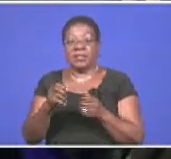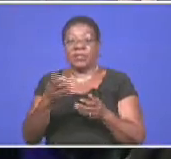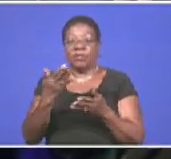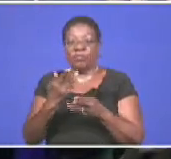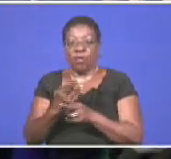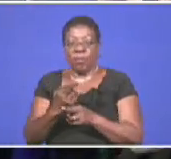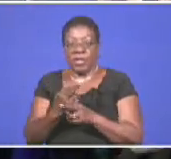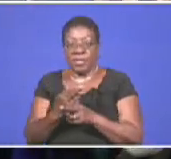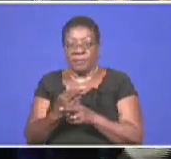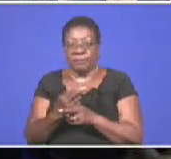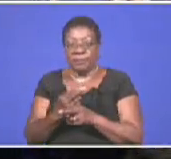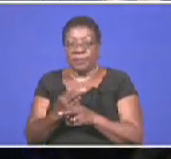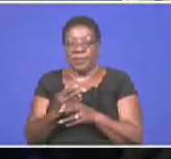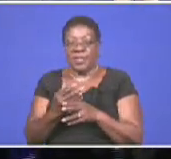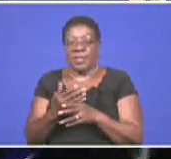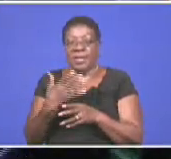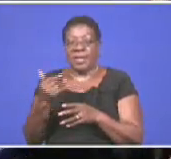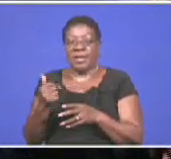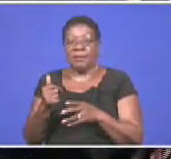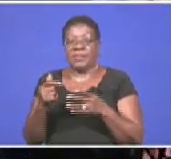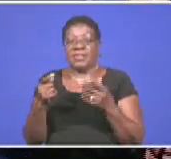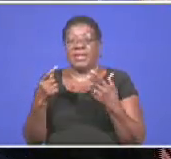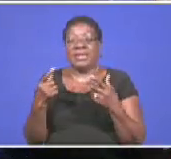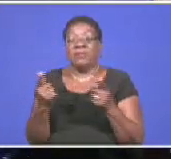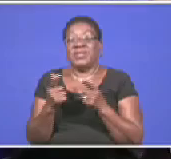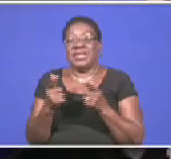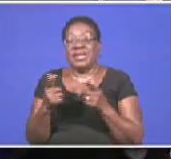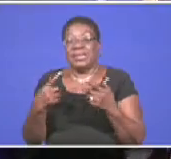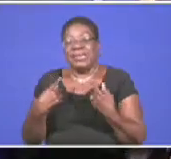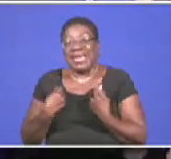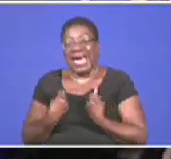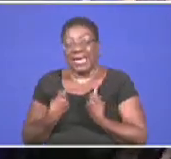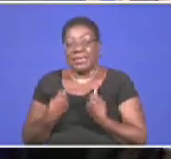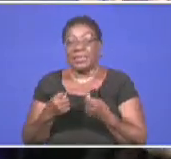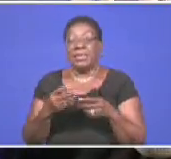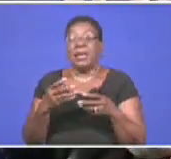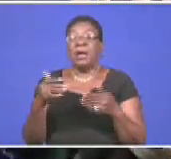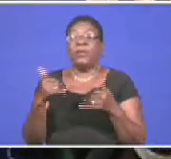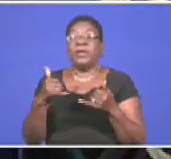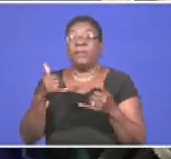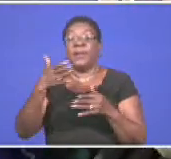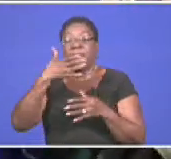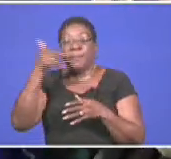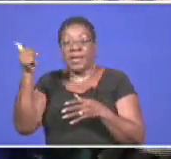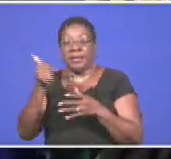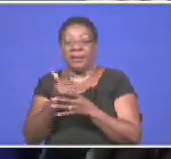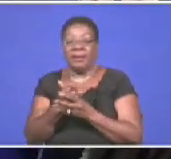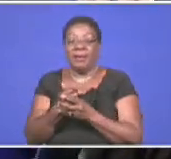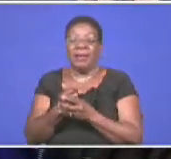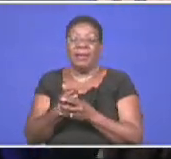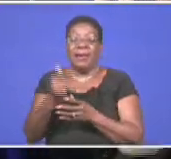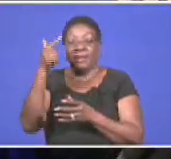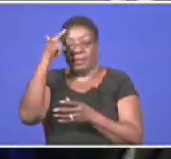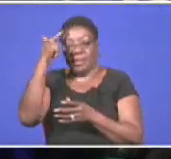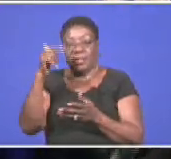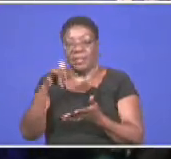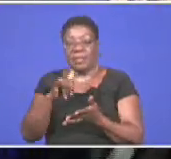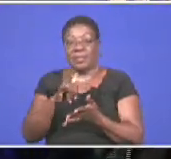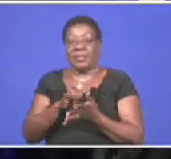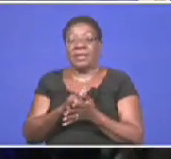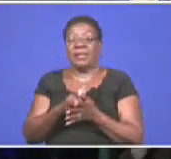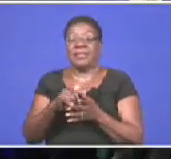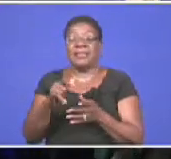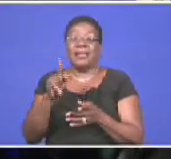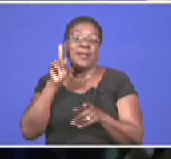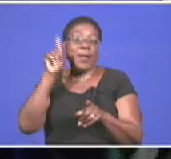executing properly. I was a little tired, and we could have played better. I think my little brother,